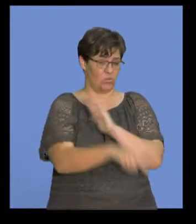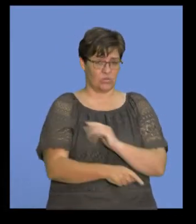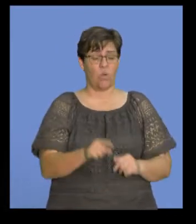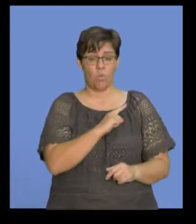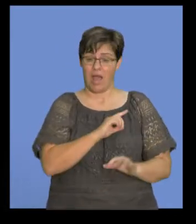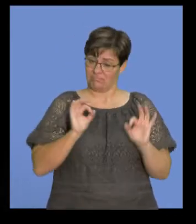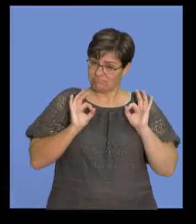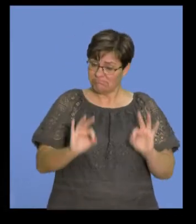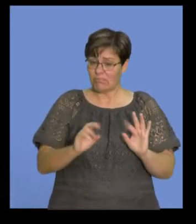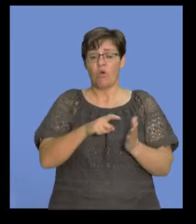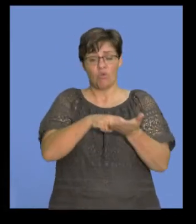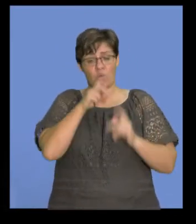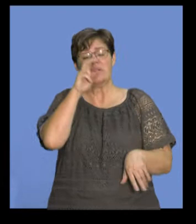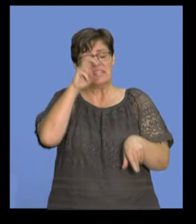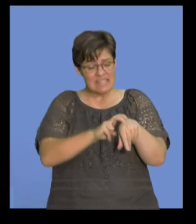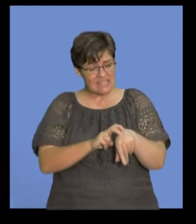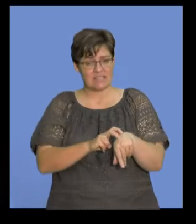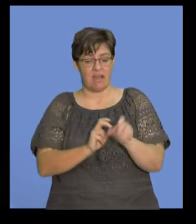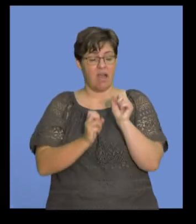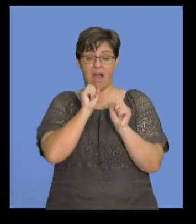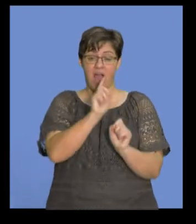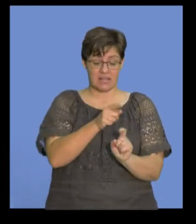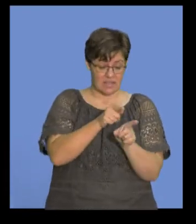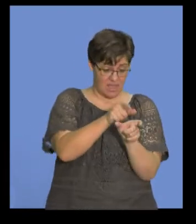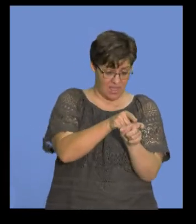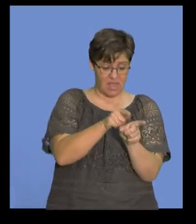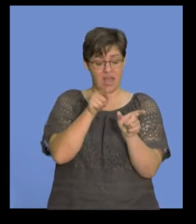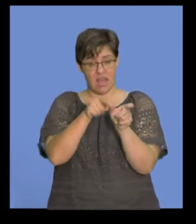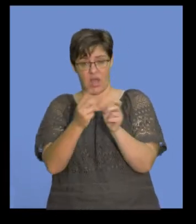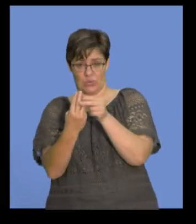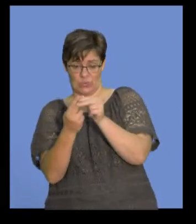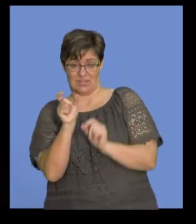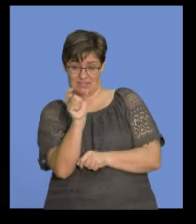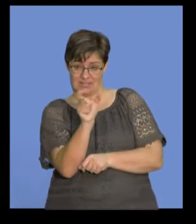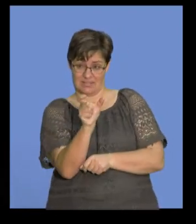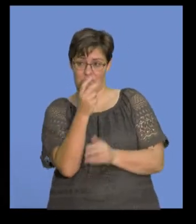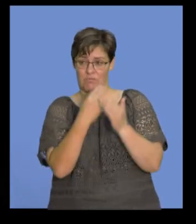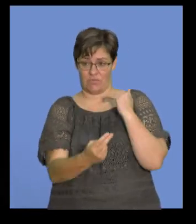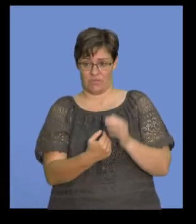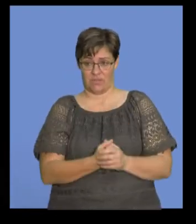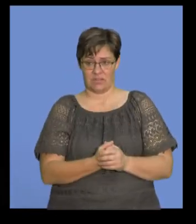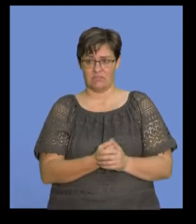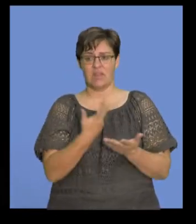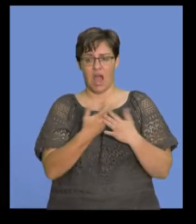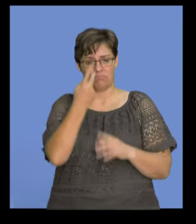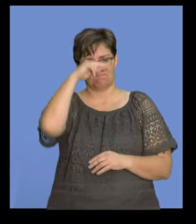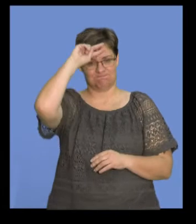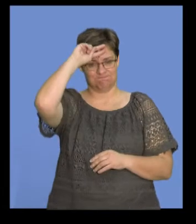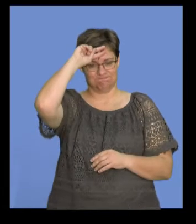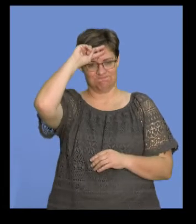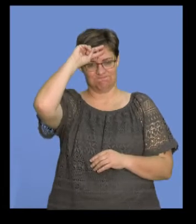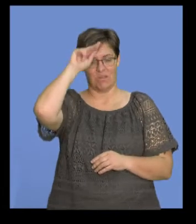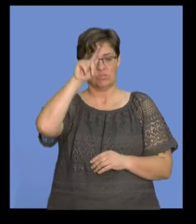scientific methodology requires that you have the answer and the unit. So that's one way of interpreting